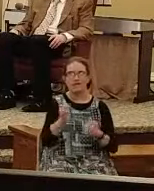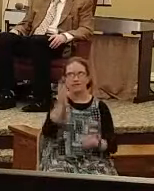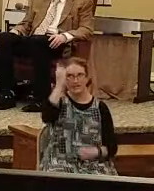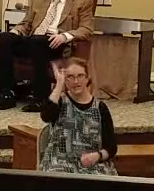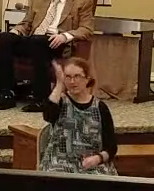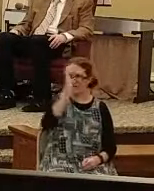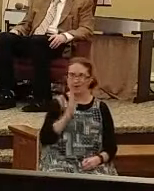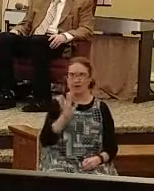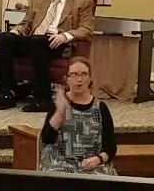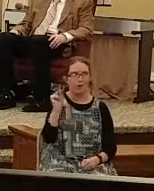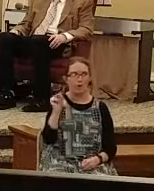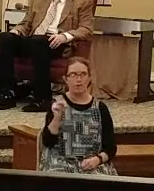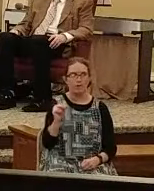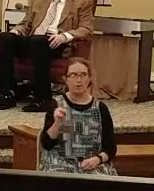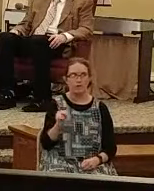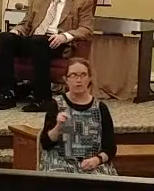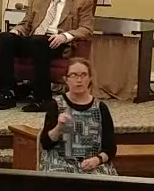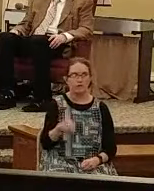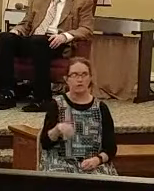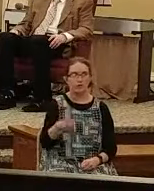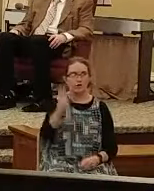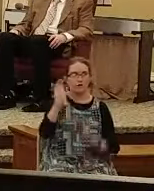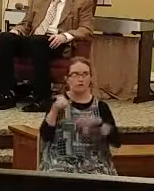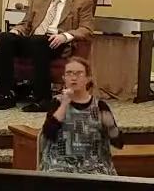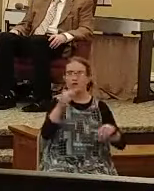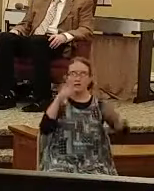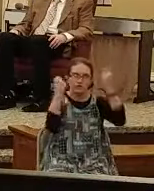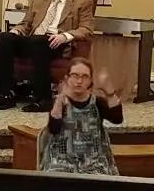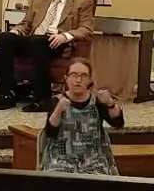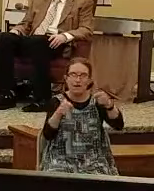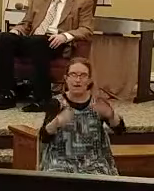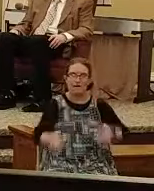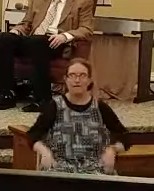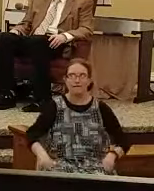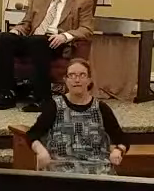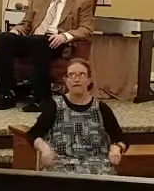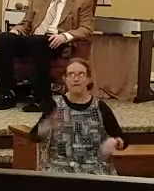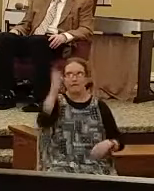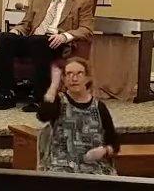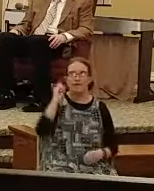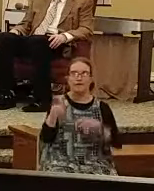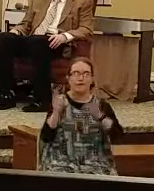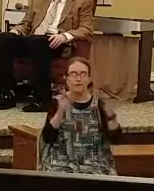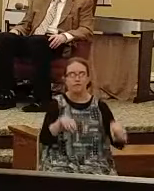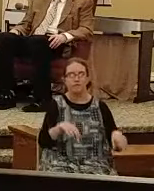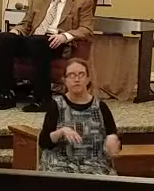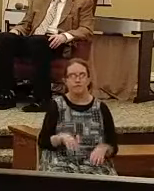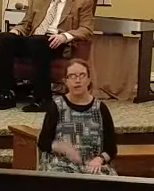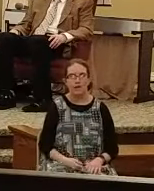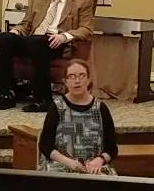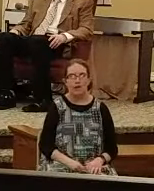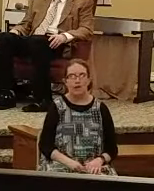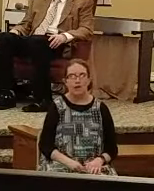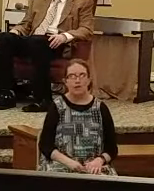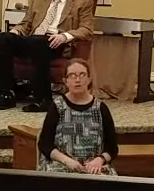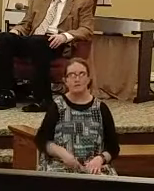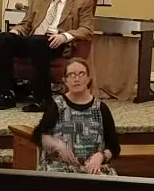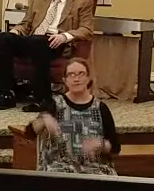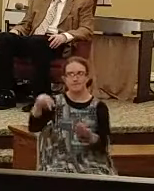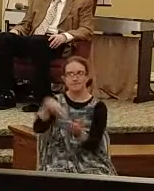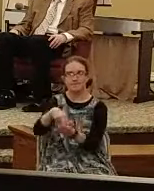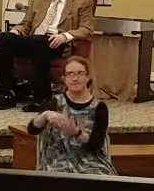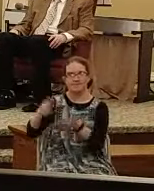No. Don't even try. Amen. Because if you do, you're going to be left standing beside the road.